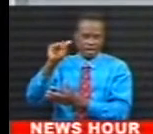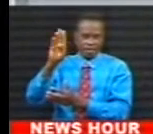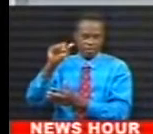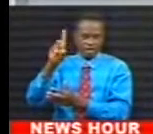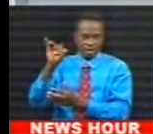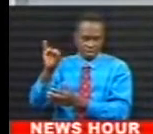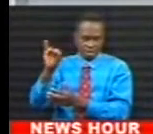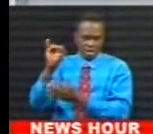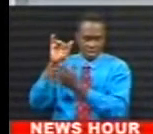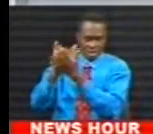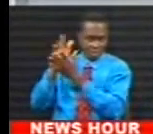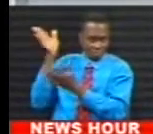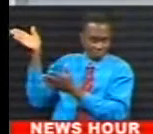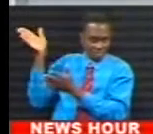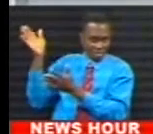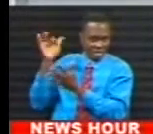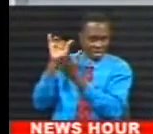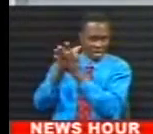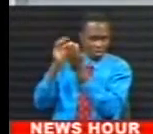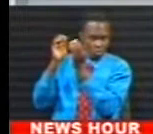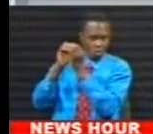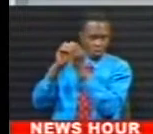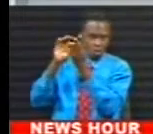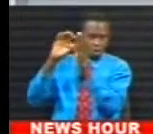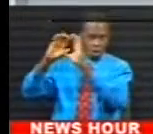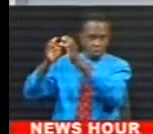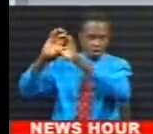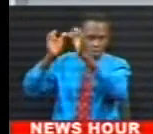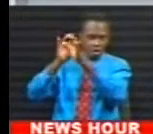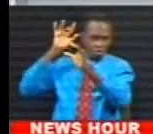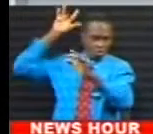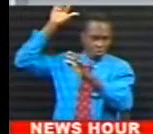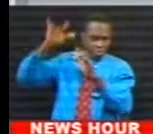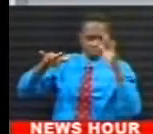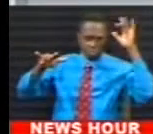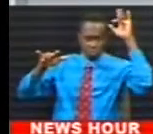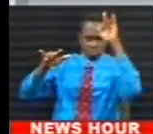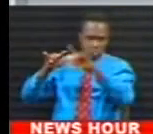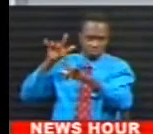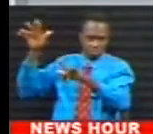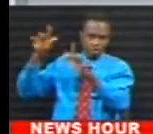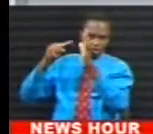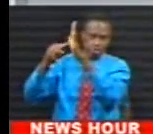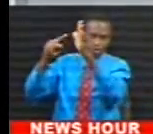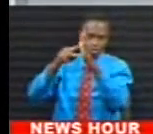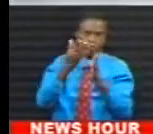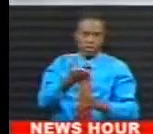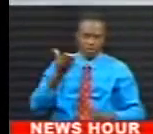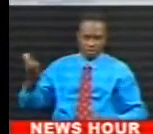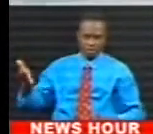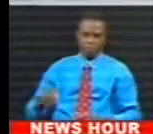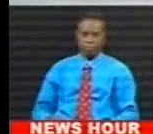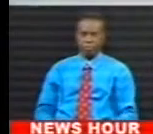the globe to display latest industry products and services while forming partnerships with local counterparts to do business.